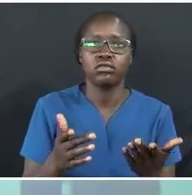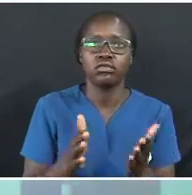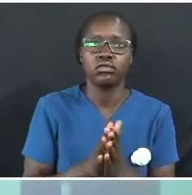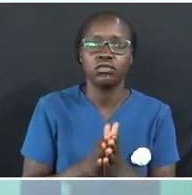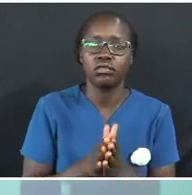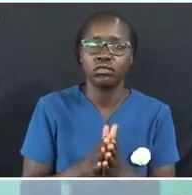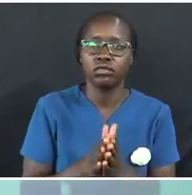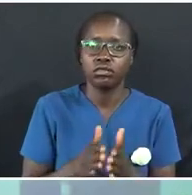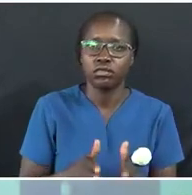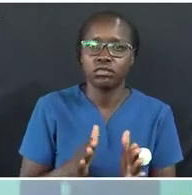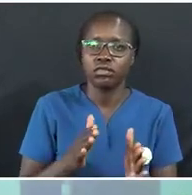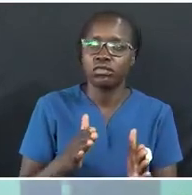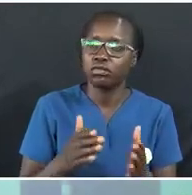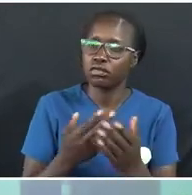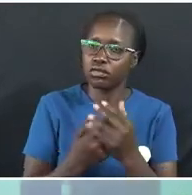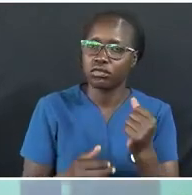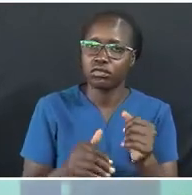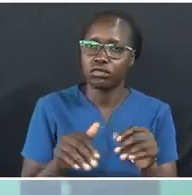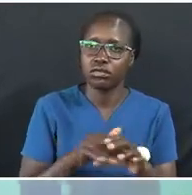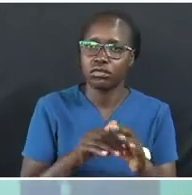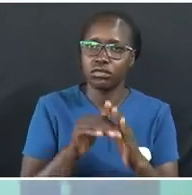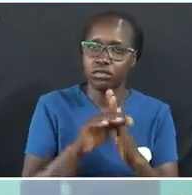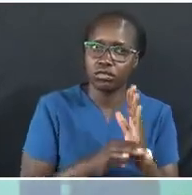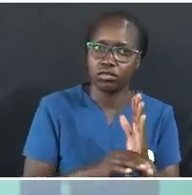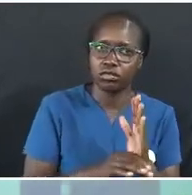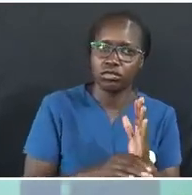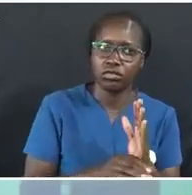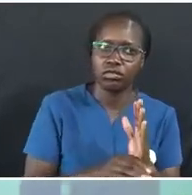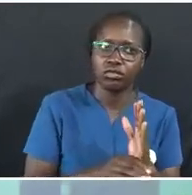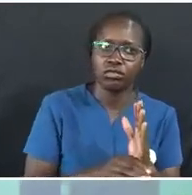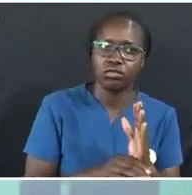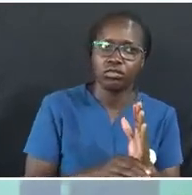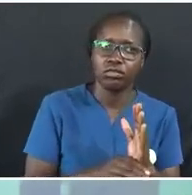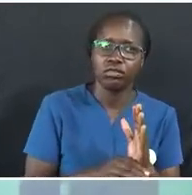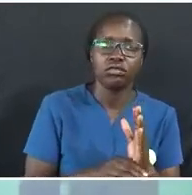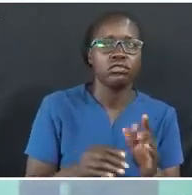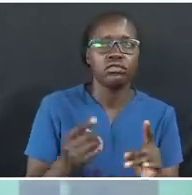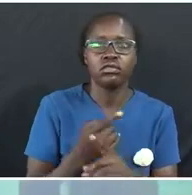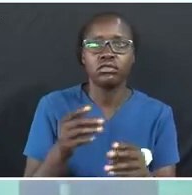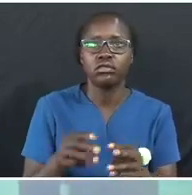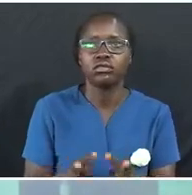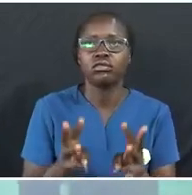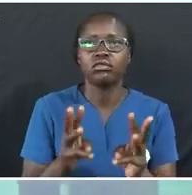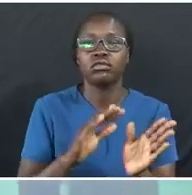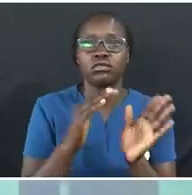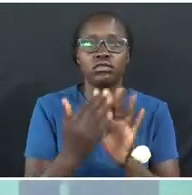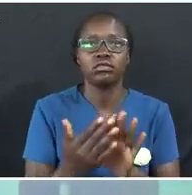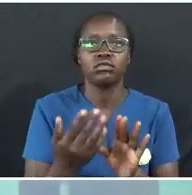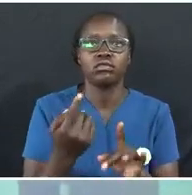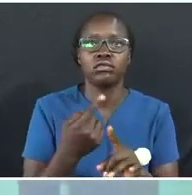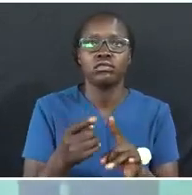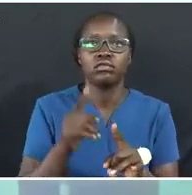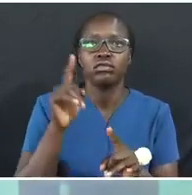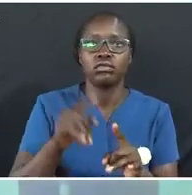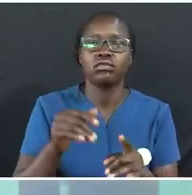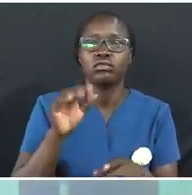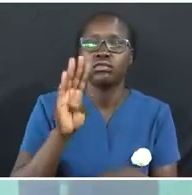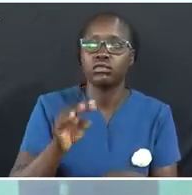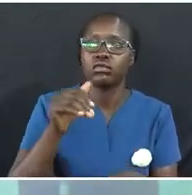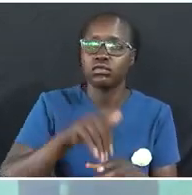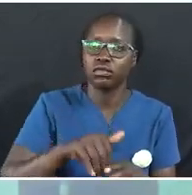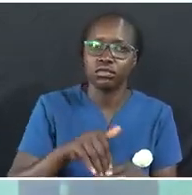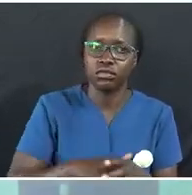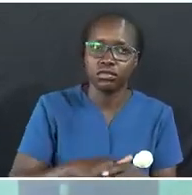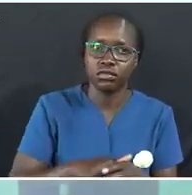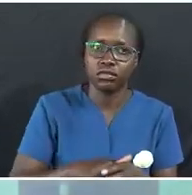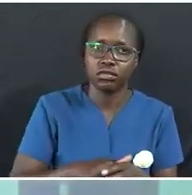me bringing a membership. Yes, the church will come with various methods and approaches. Yes, but I must get involved.